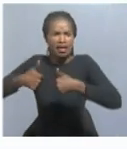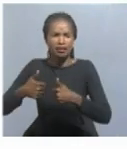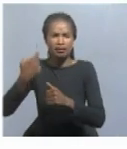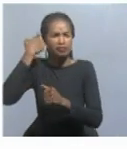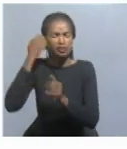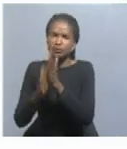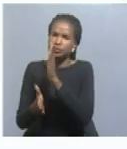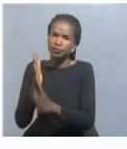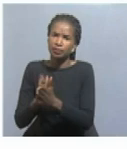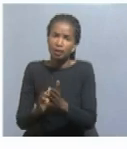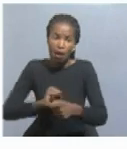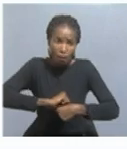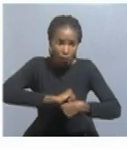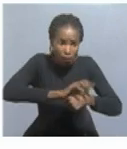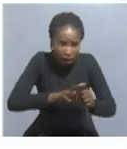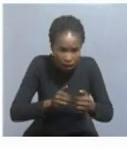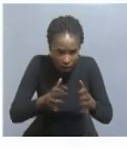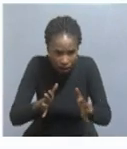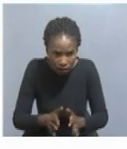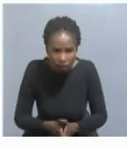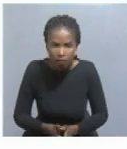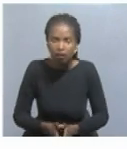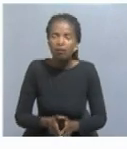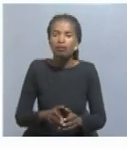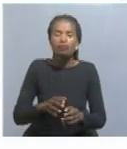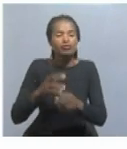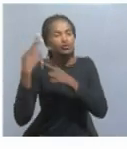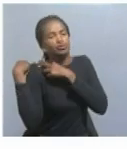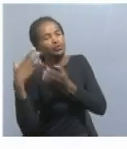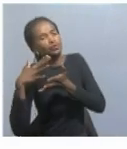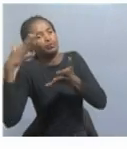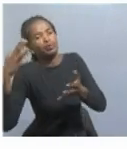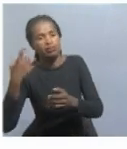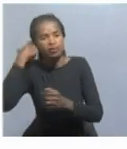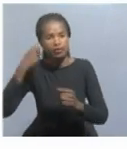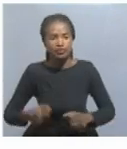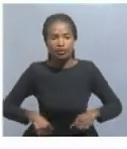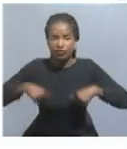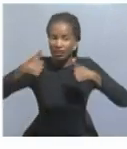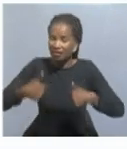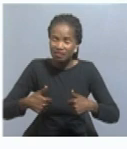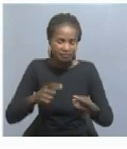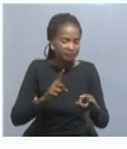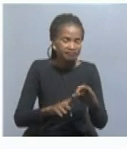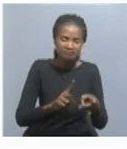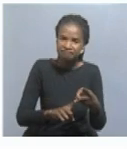of the pandemic, this is the worst affected sector. We have shortages of